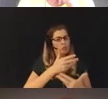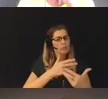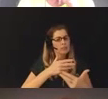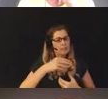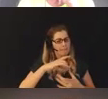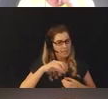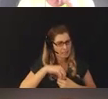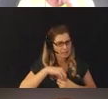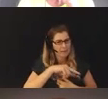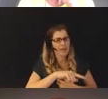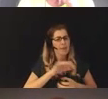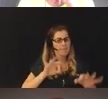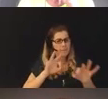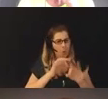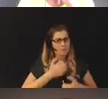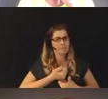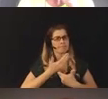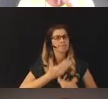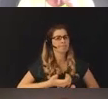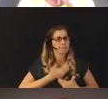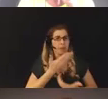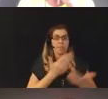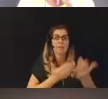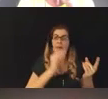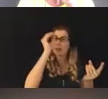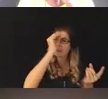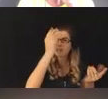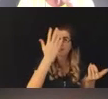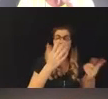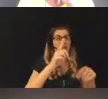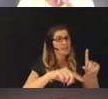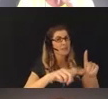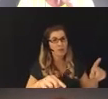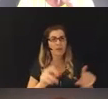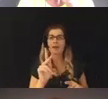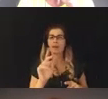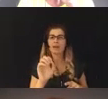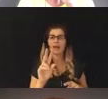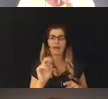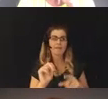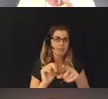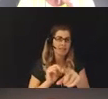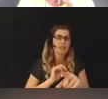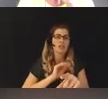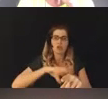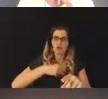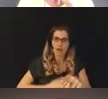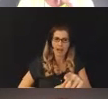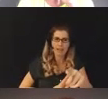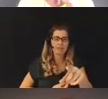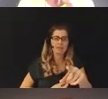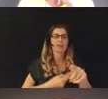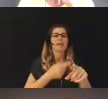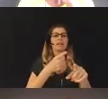to grapple extensively with different experiences and opinions in our classroom. This student, Kevin, is a trans student. Kevin sat next to